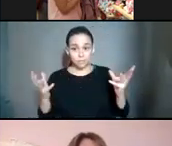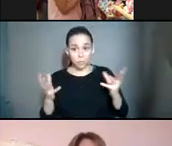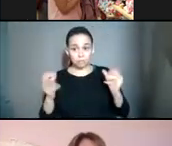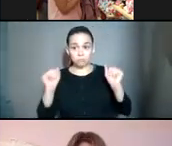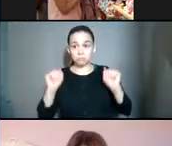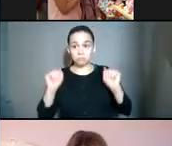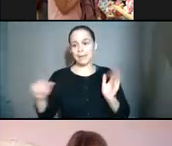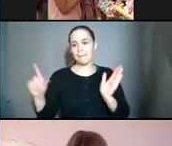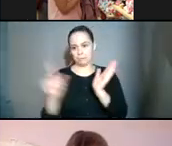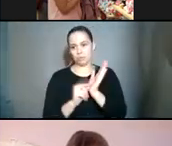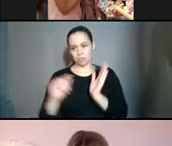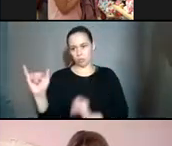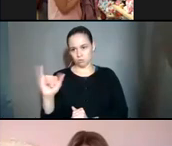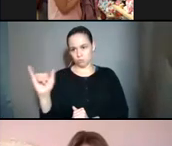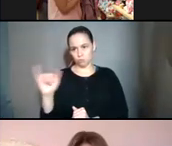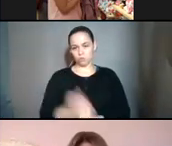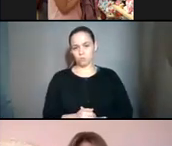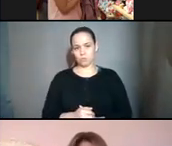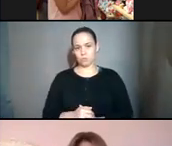well.